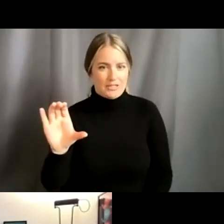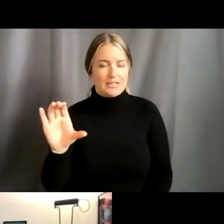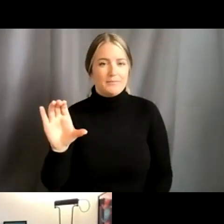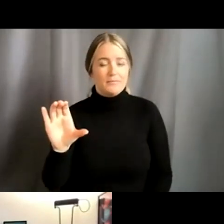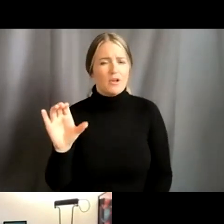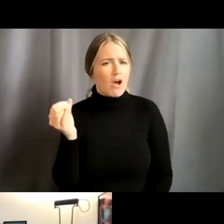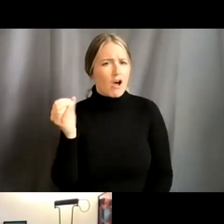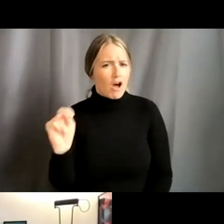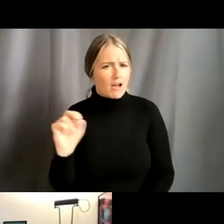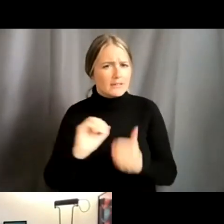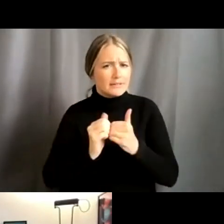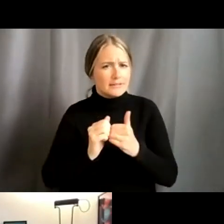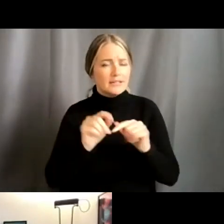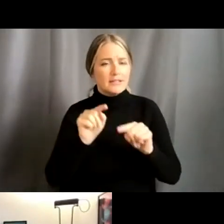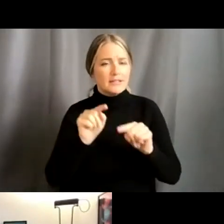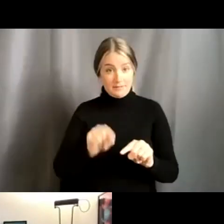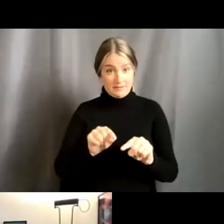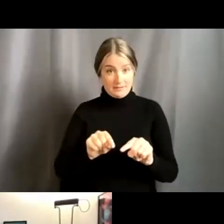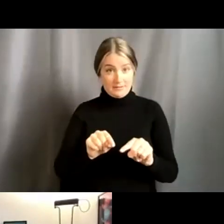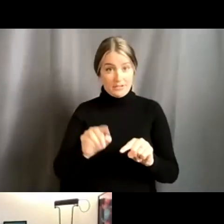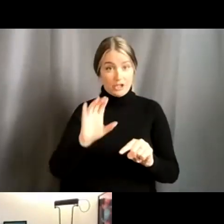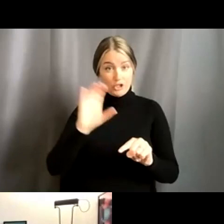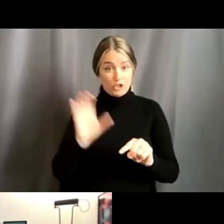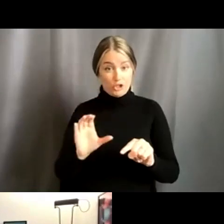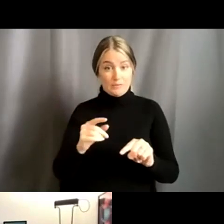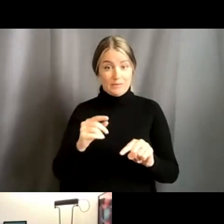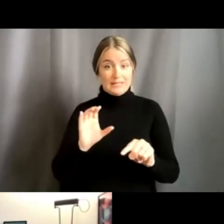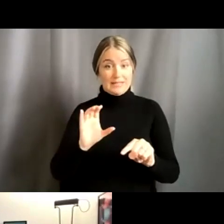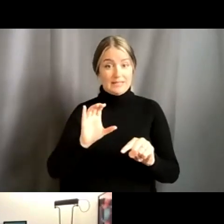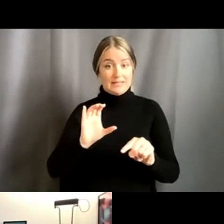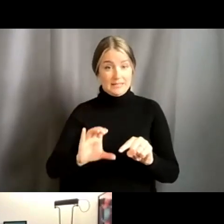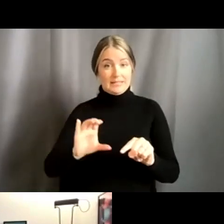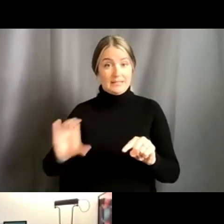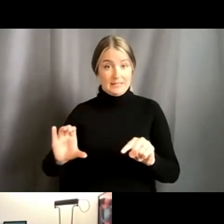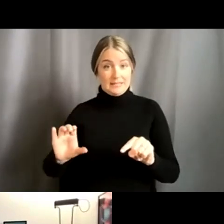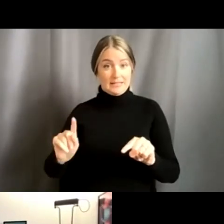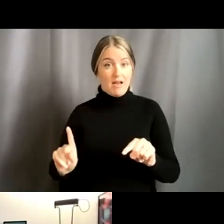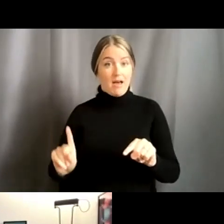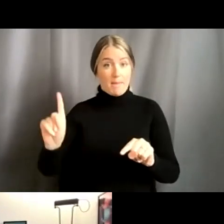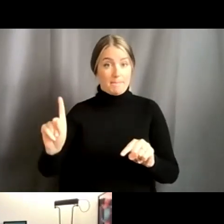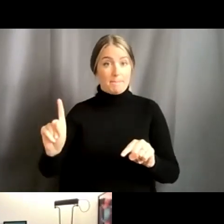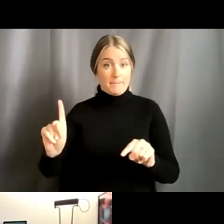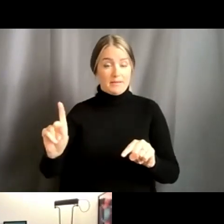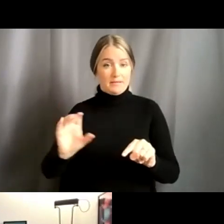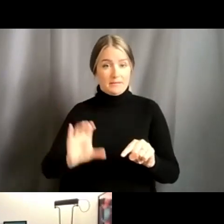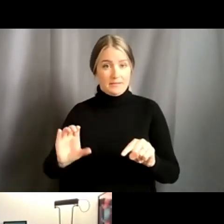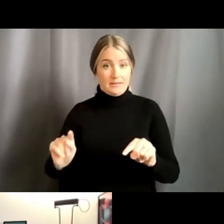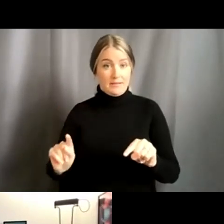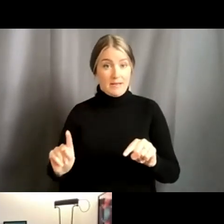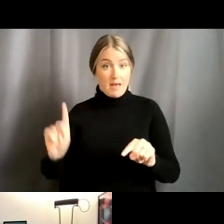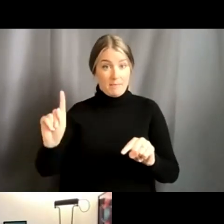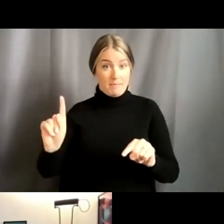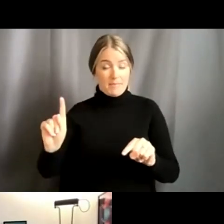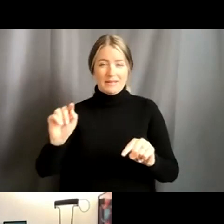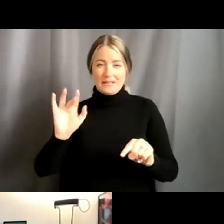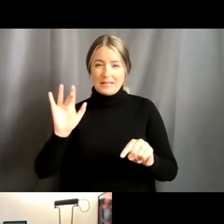on these captions, look at the bottom of your Zoom window and click the up arrow button next to Close Caption. Then